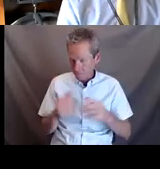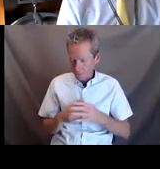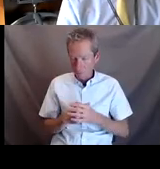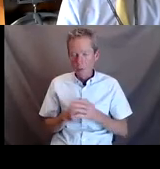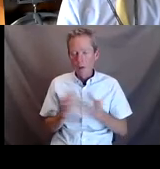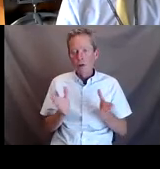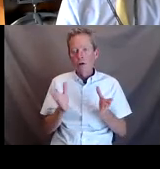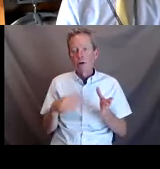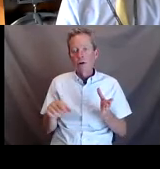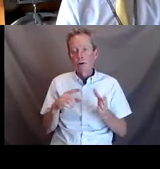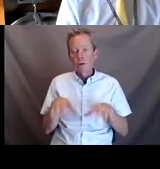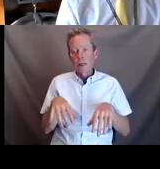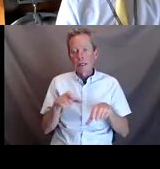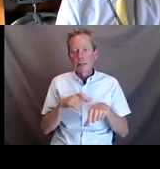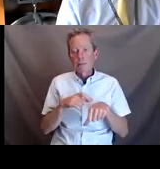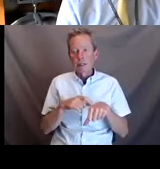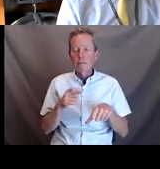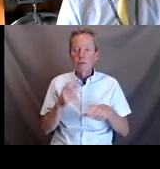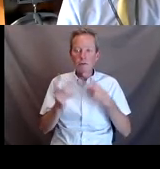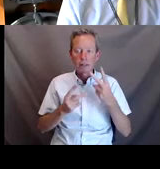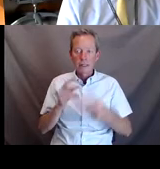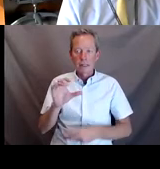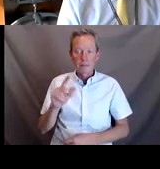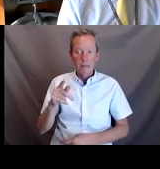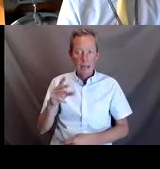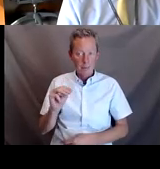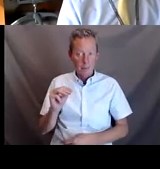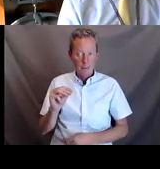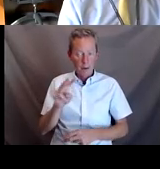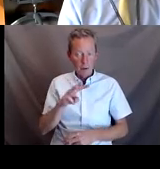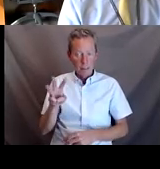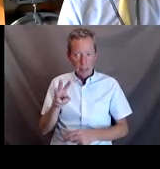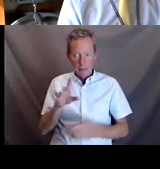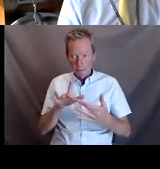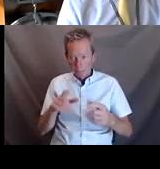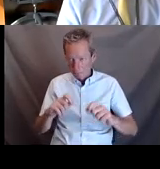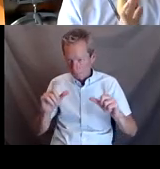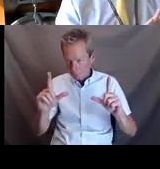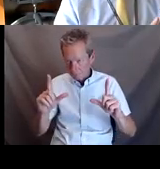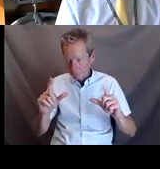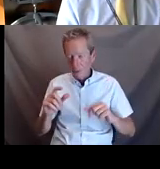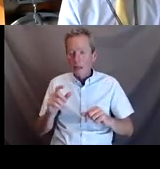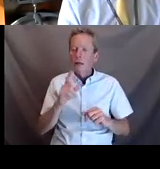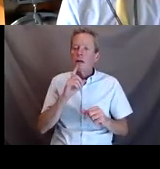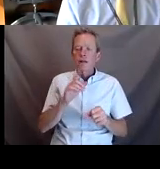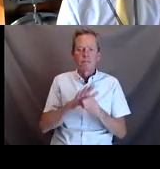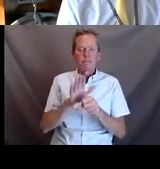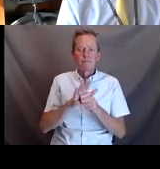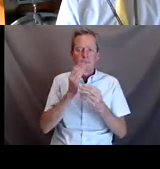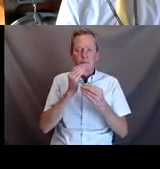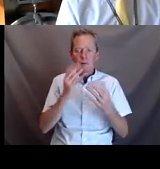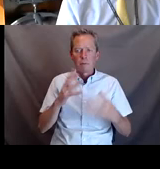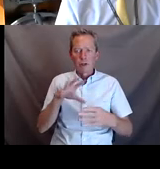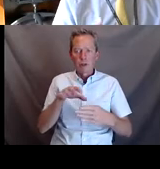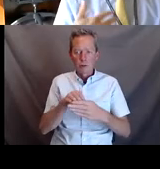you all to take some time to visit the CPM website if you haven't yet done so. There's certainly plenty of information there,